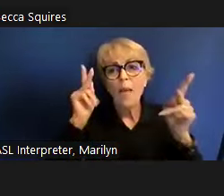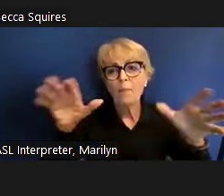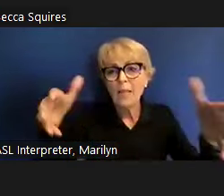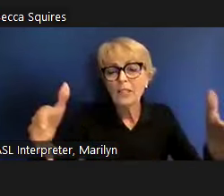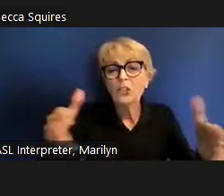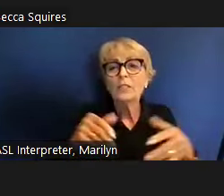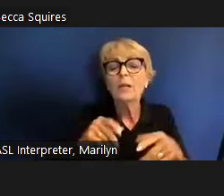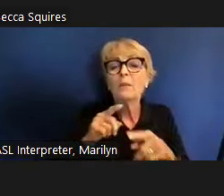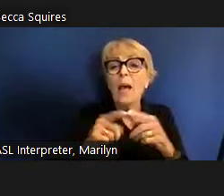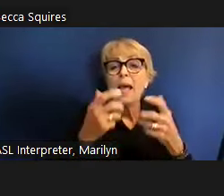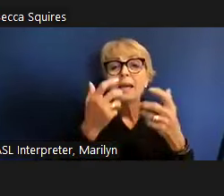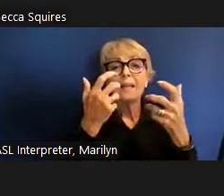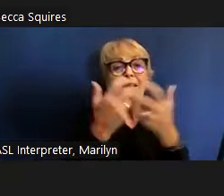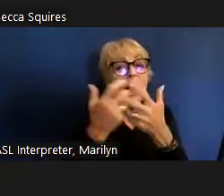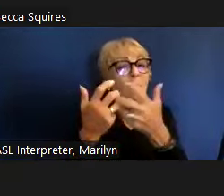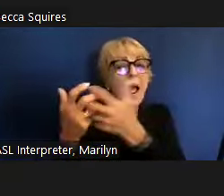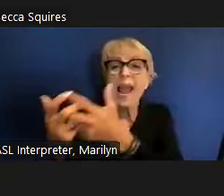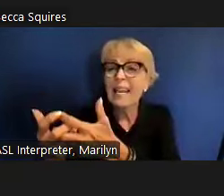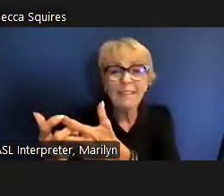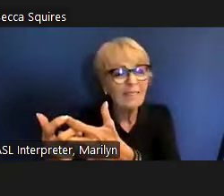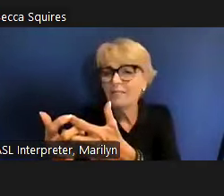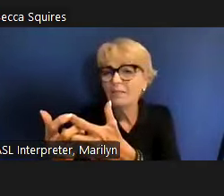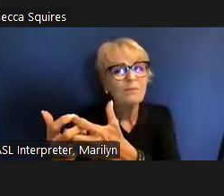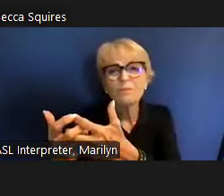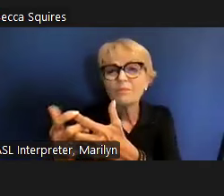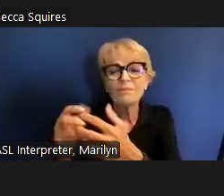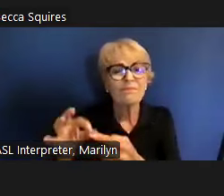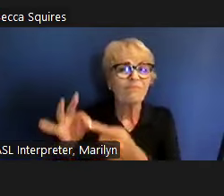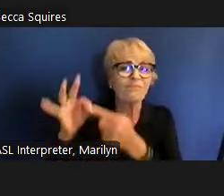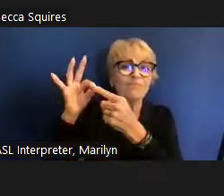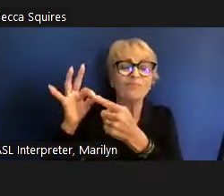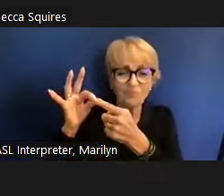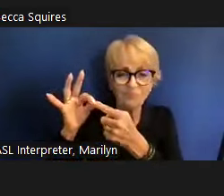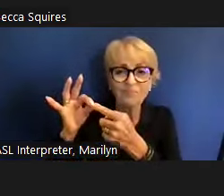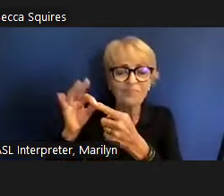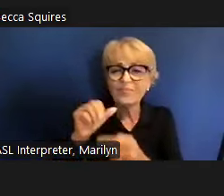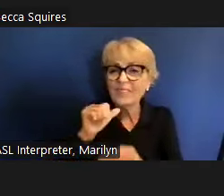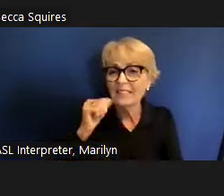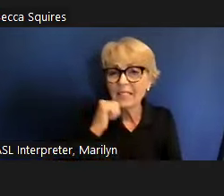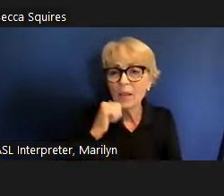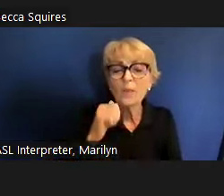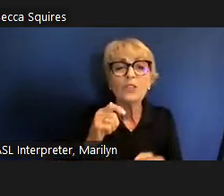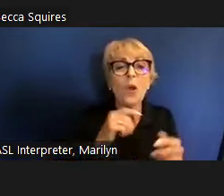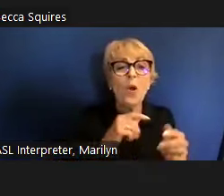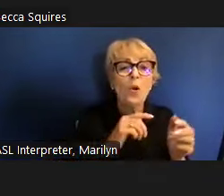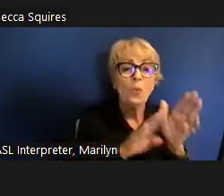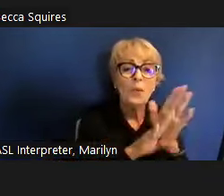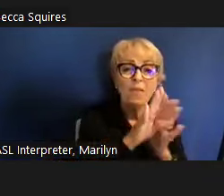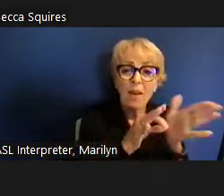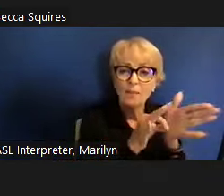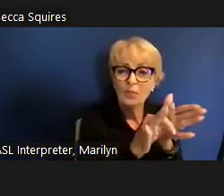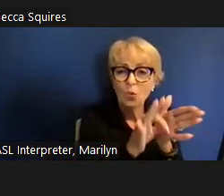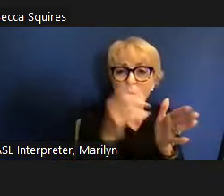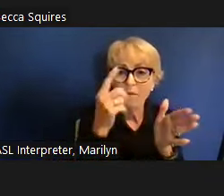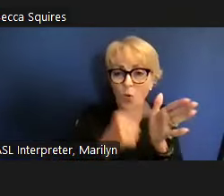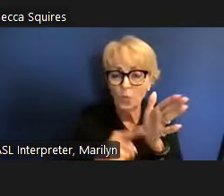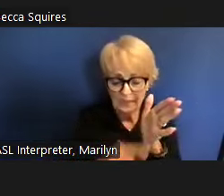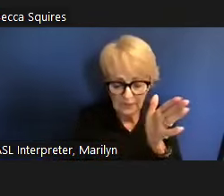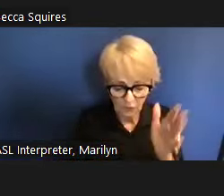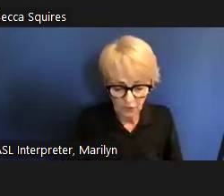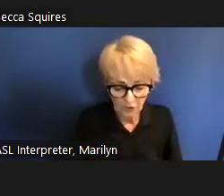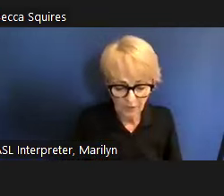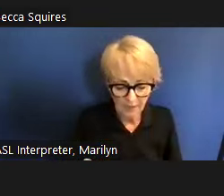them, that's not so common. So we developed a score whereby, for research purposes, if people are